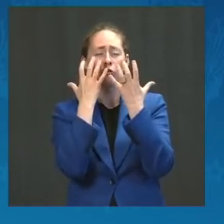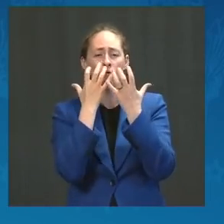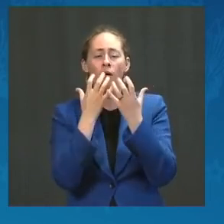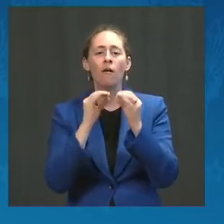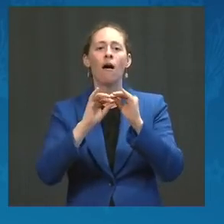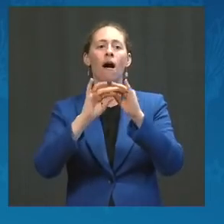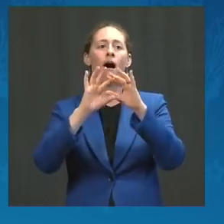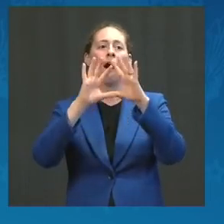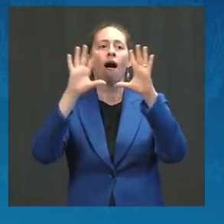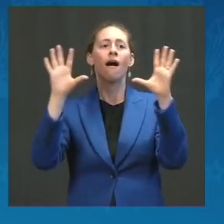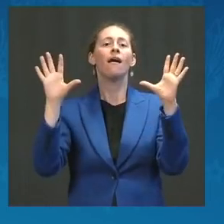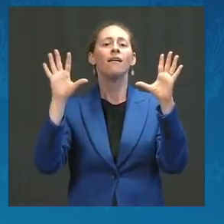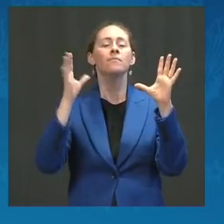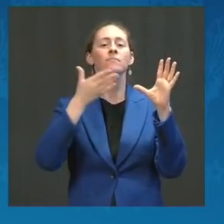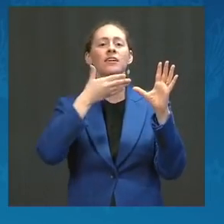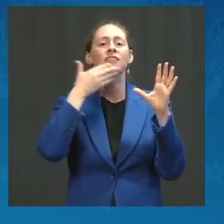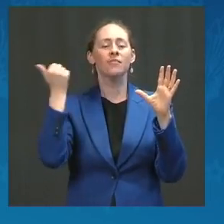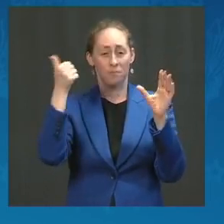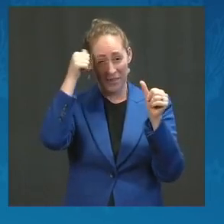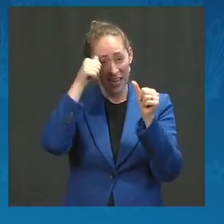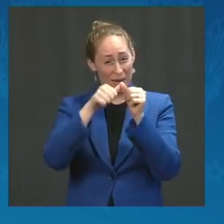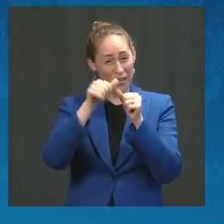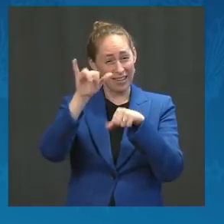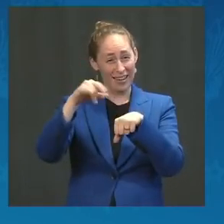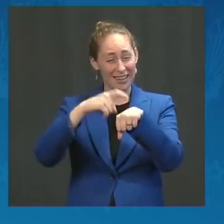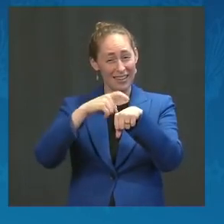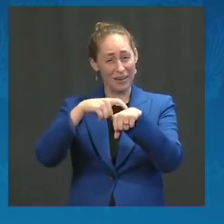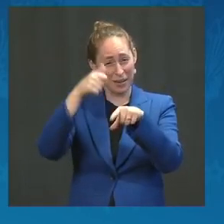that winter was. Over